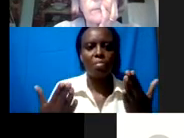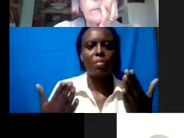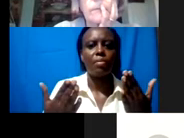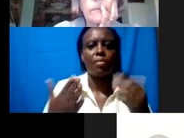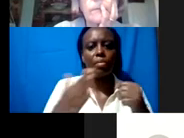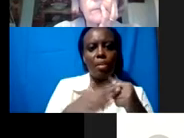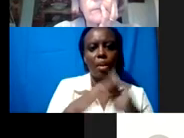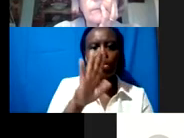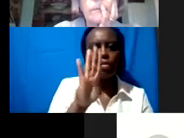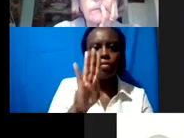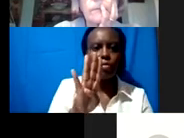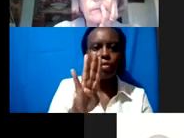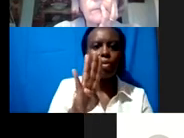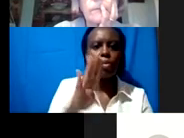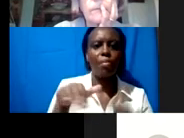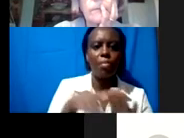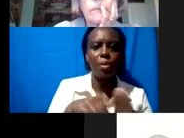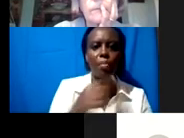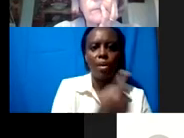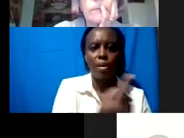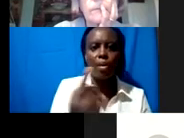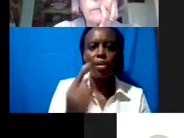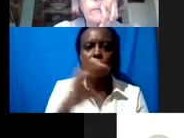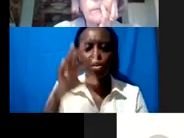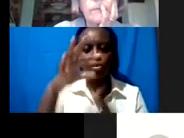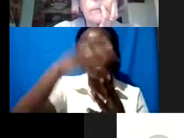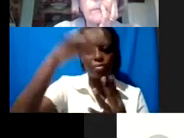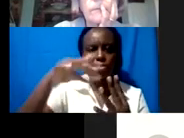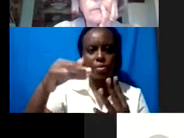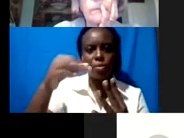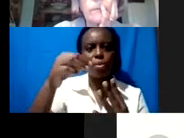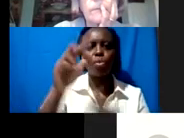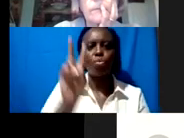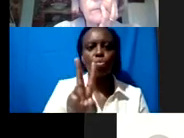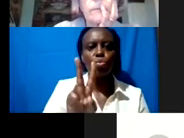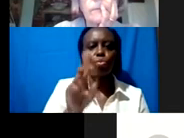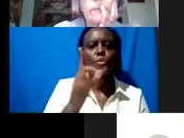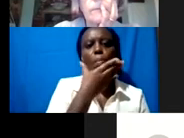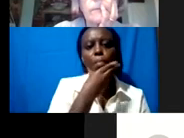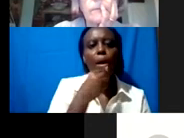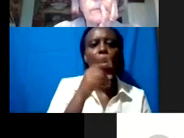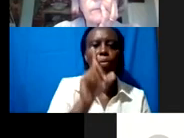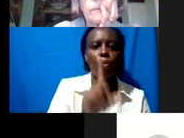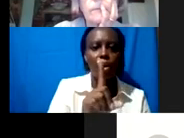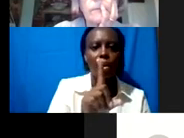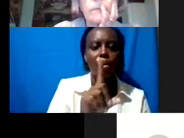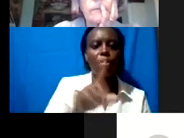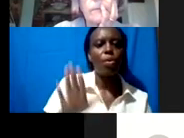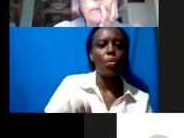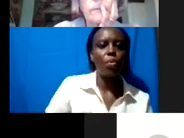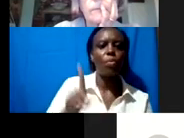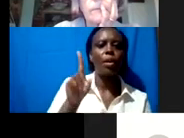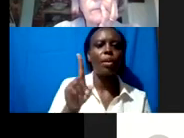94 members, so that each county elects 2, 1 man, 1 woman, which is good in terms of gender balance.